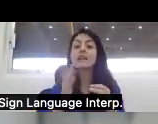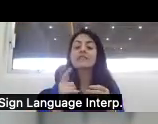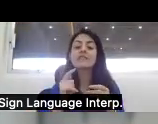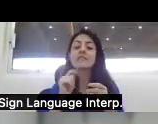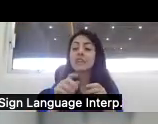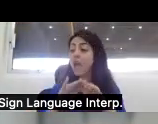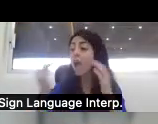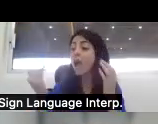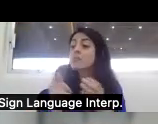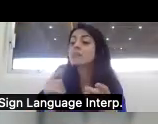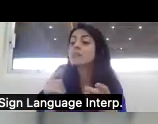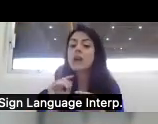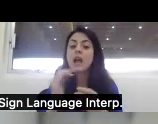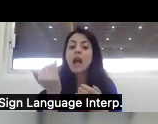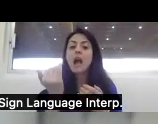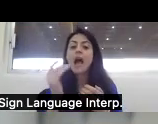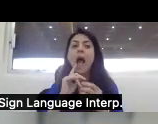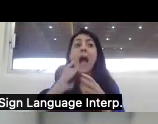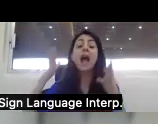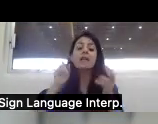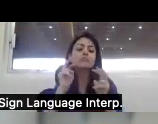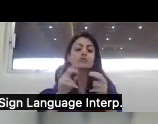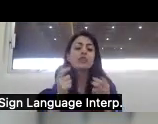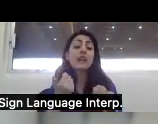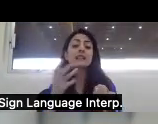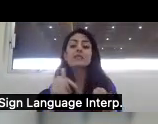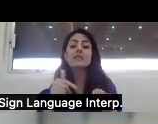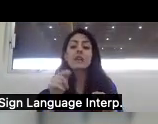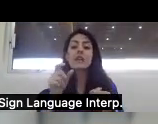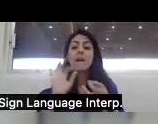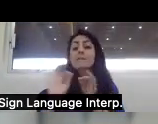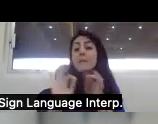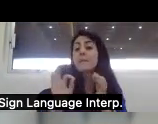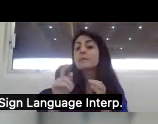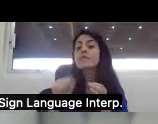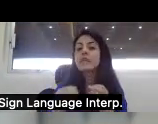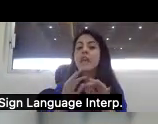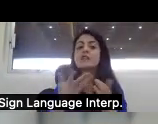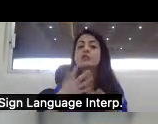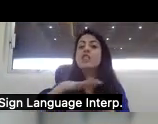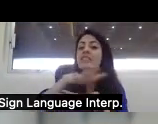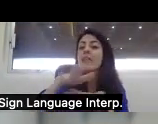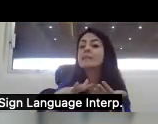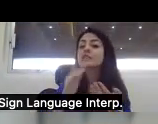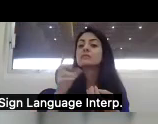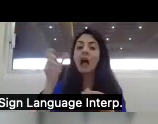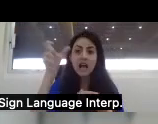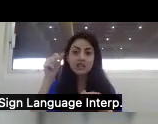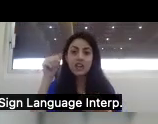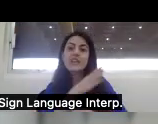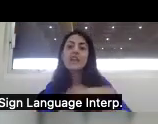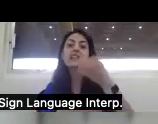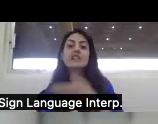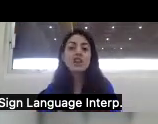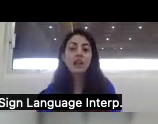not sufficiently address exclusion errors and barriers to inclusion amongst persons with disabilities. They do not provide adequate